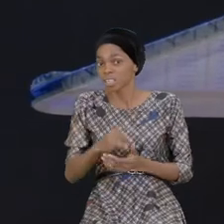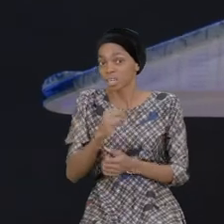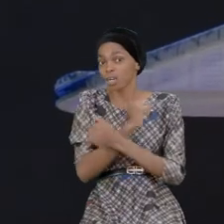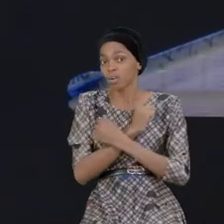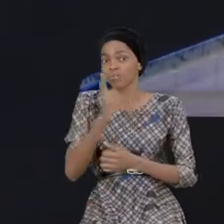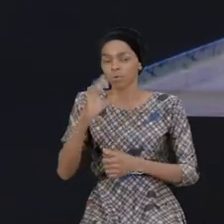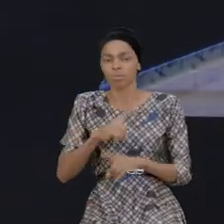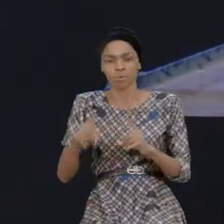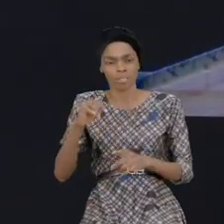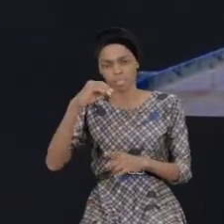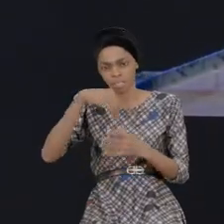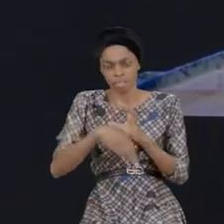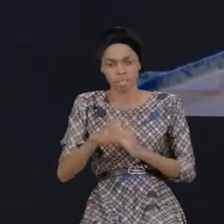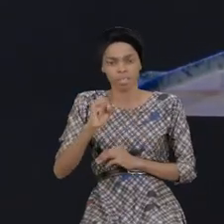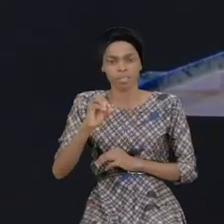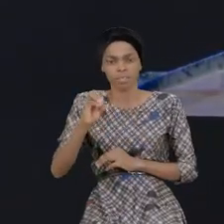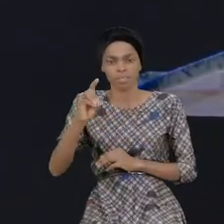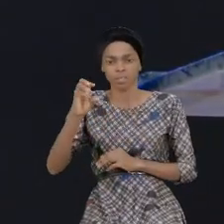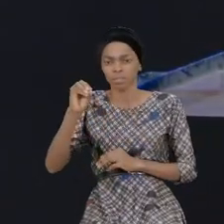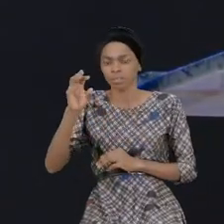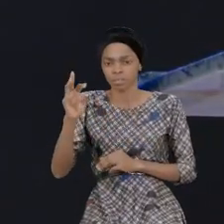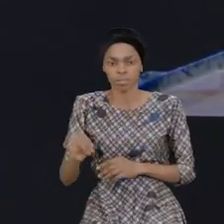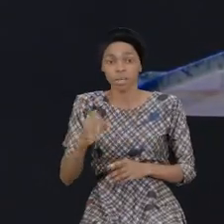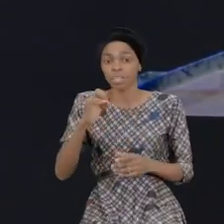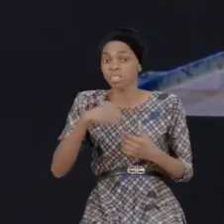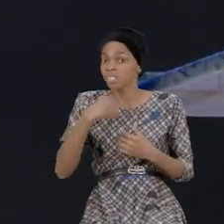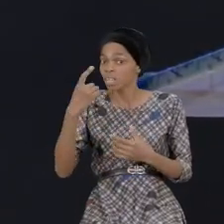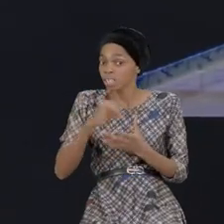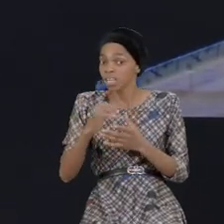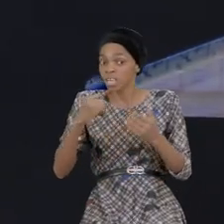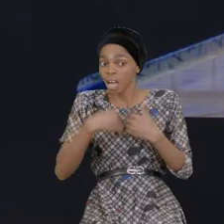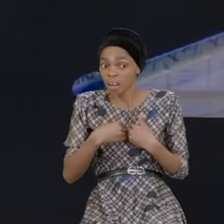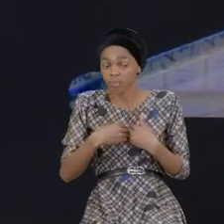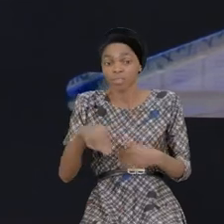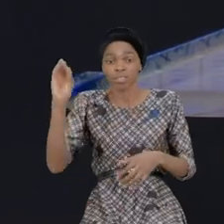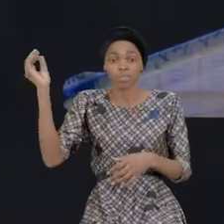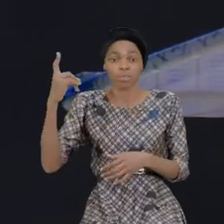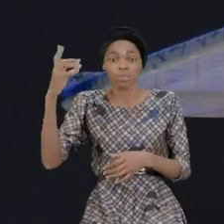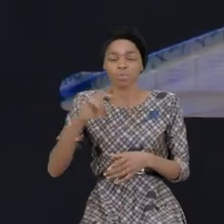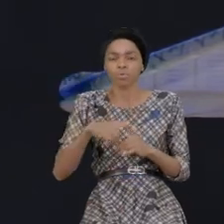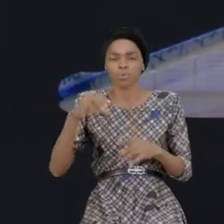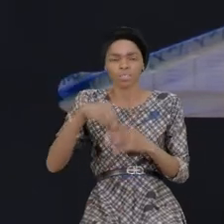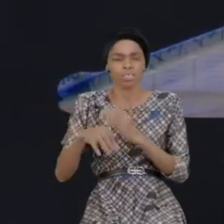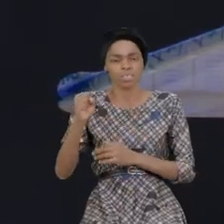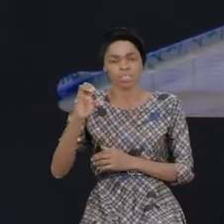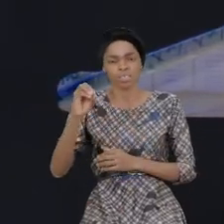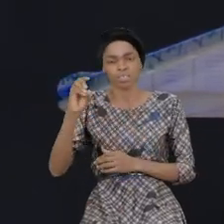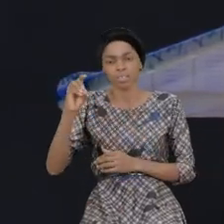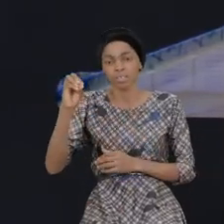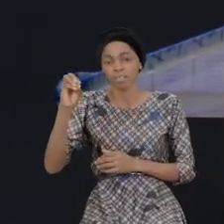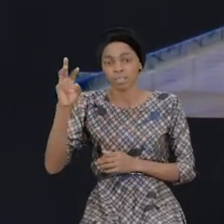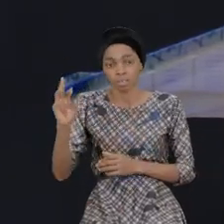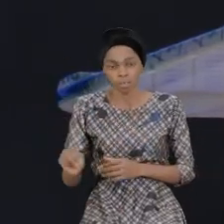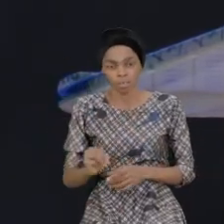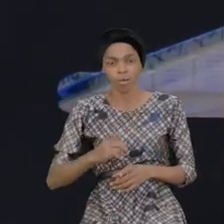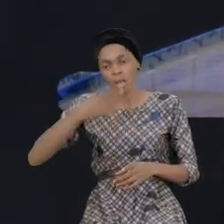he has the grace of God, but it's in Sodom. And because at the center of Sodom, in